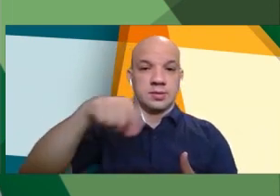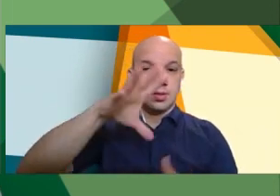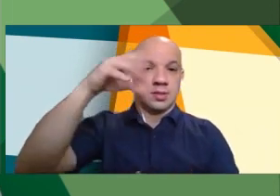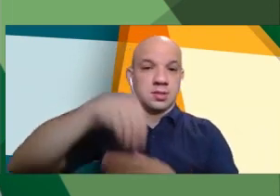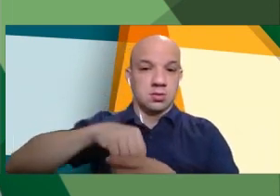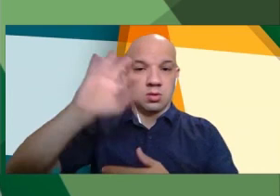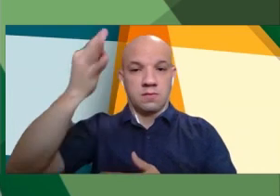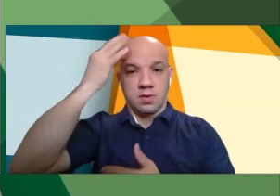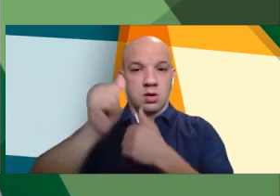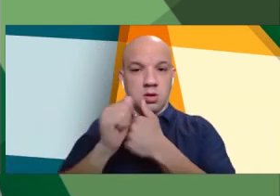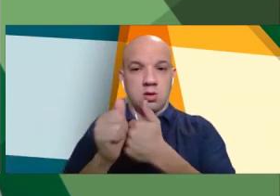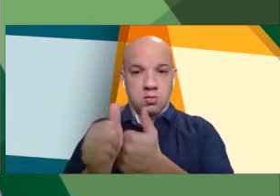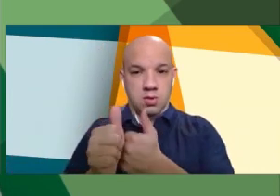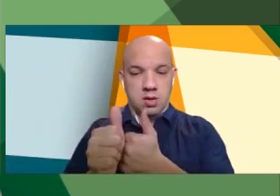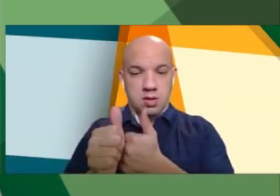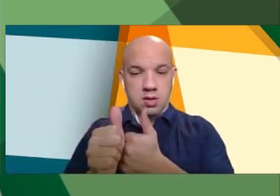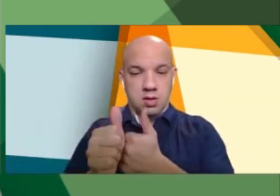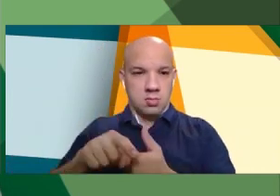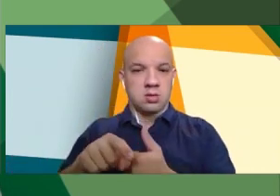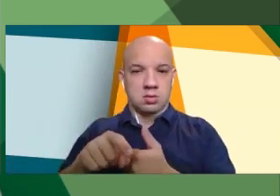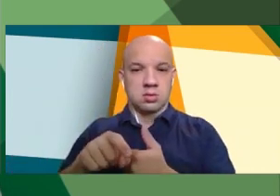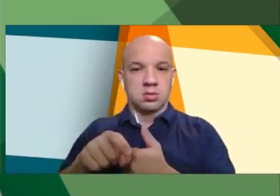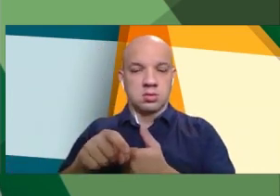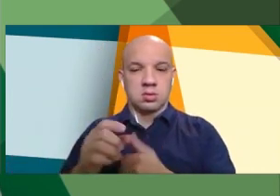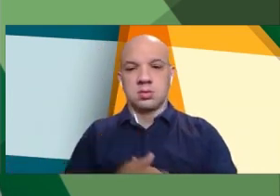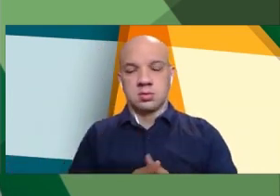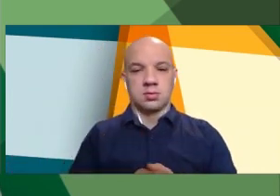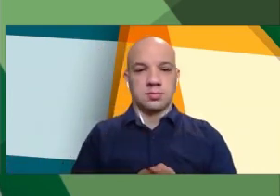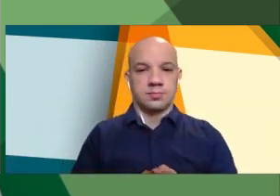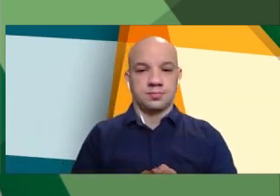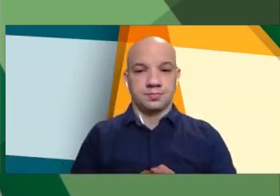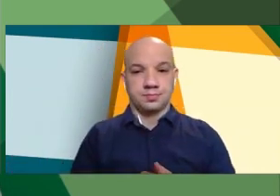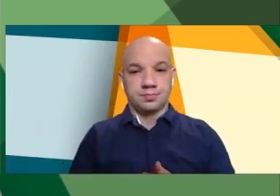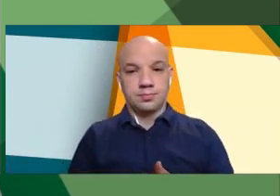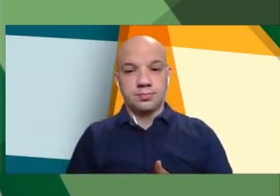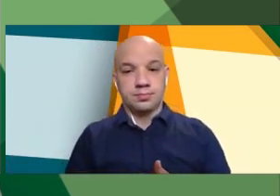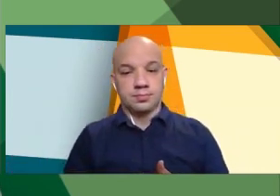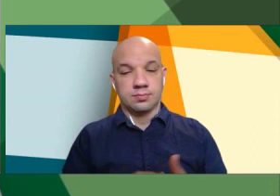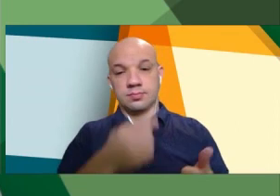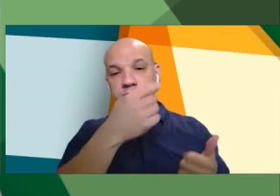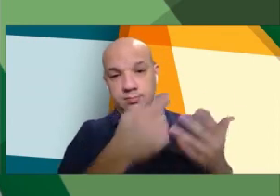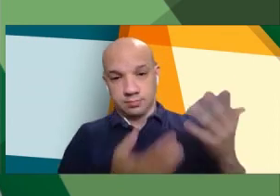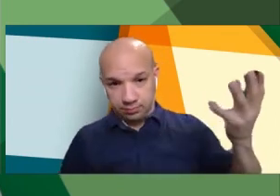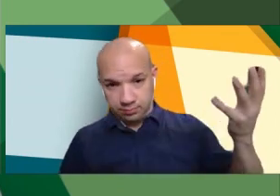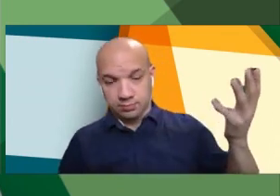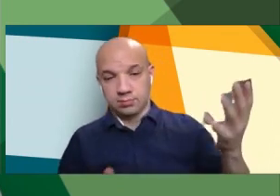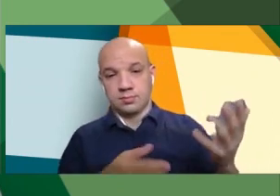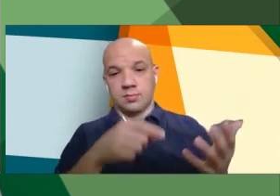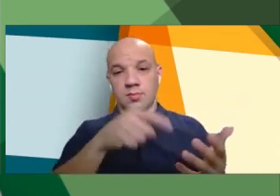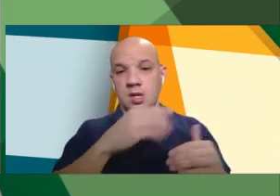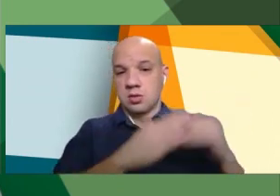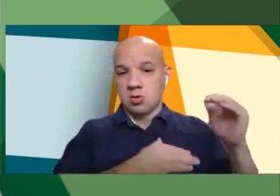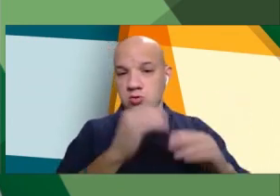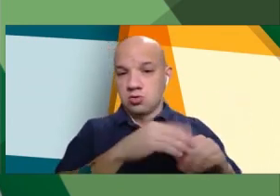when applied. There you have it. What is Davis-Bacon? Is construction work